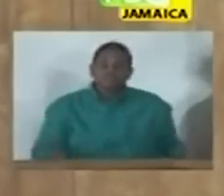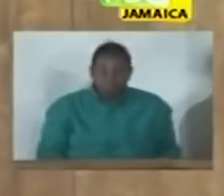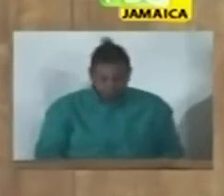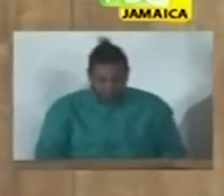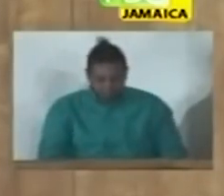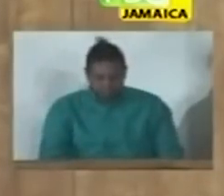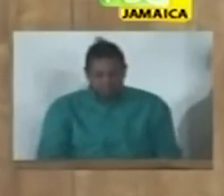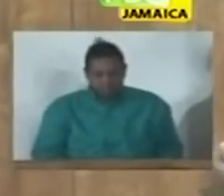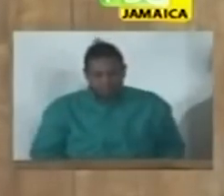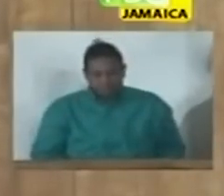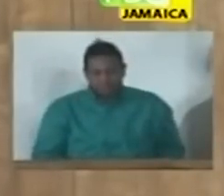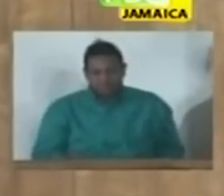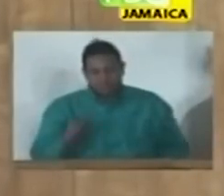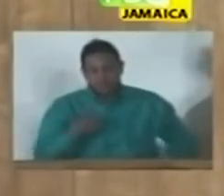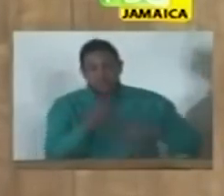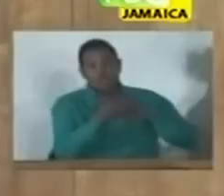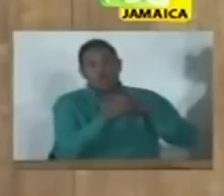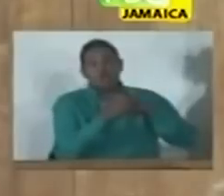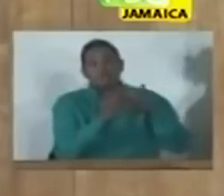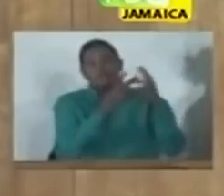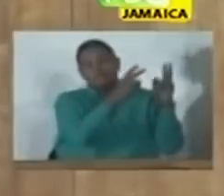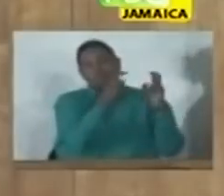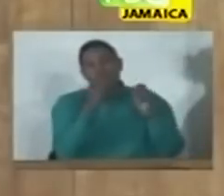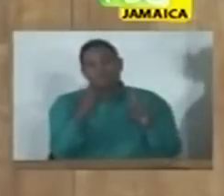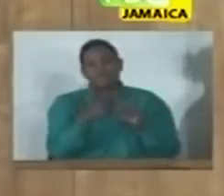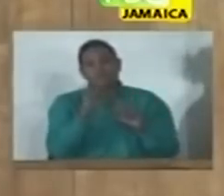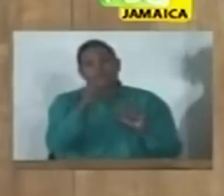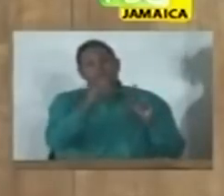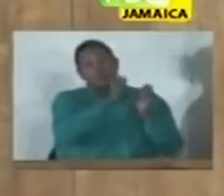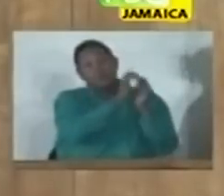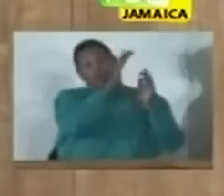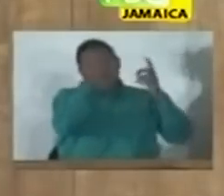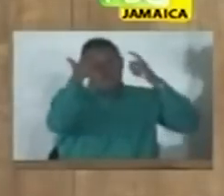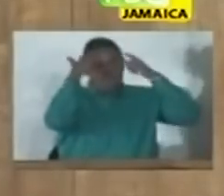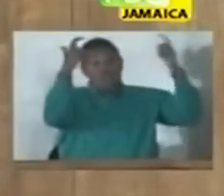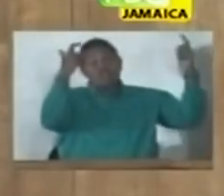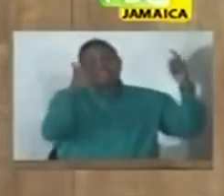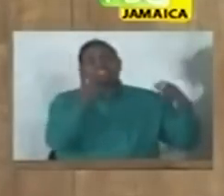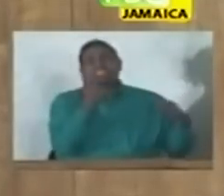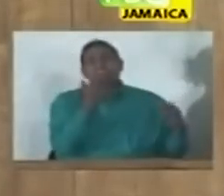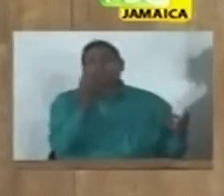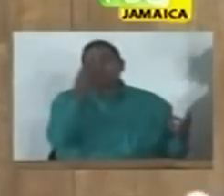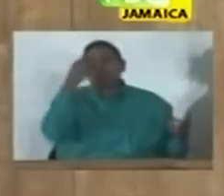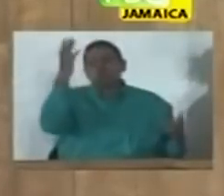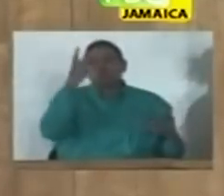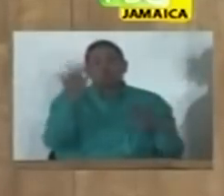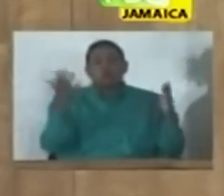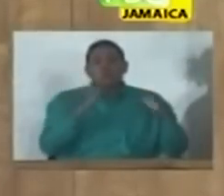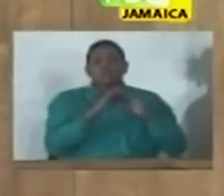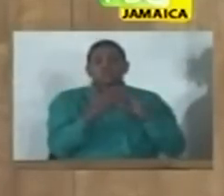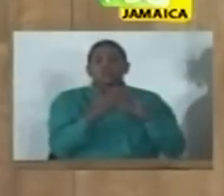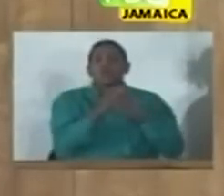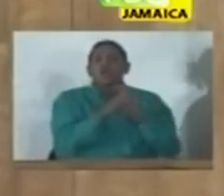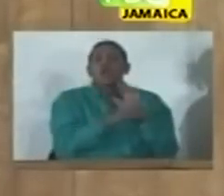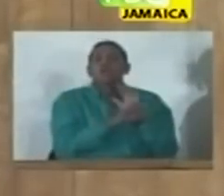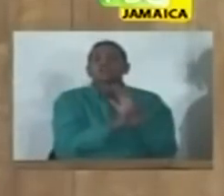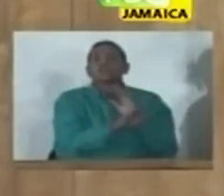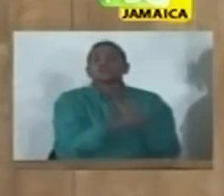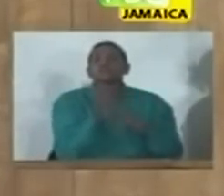We copy something from other people with their arrogance. They say they don't really care what the Jamaica Constitution